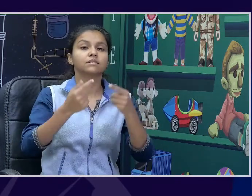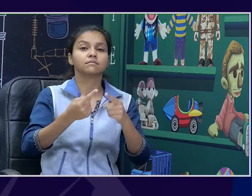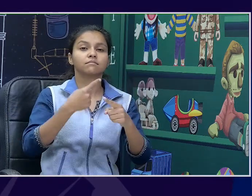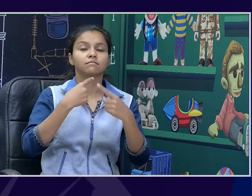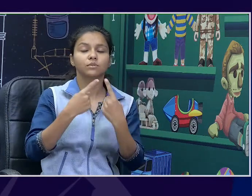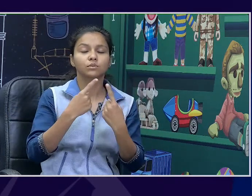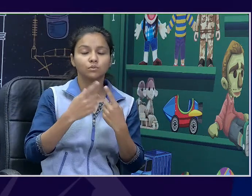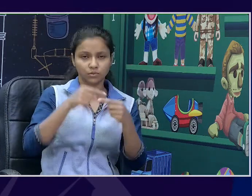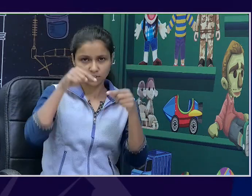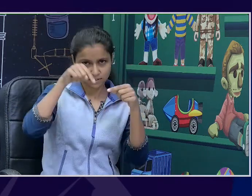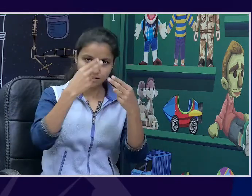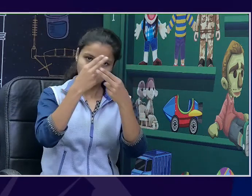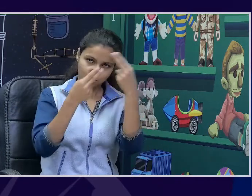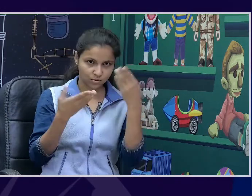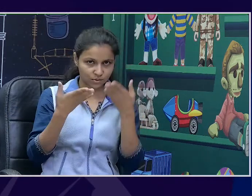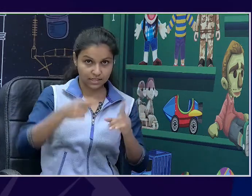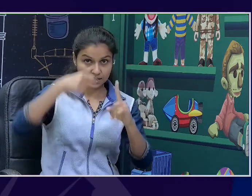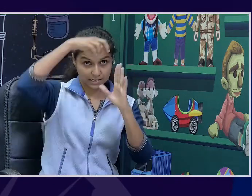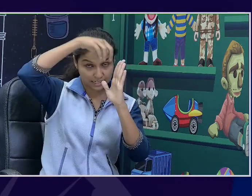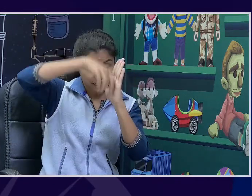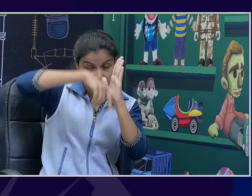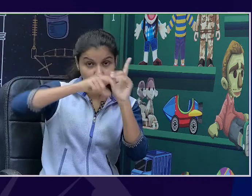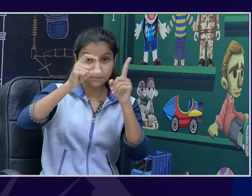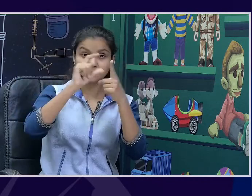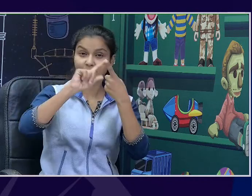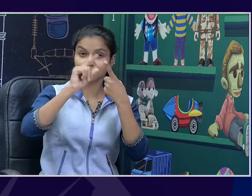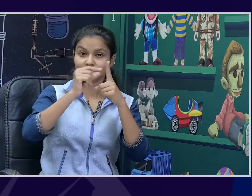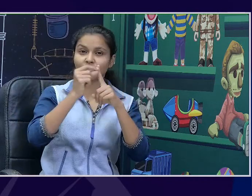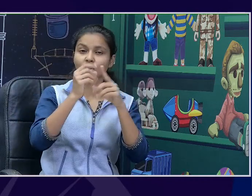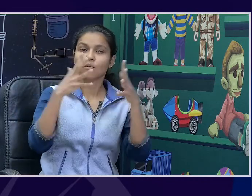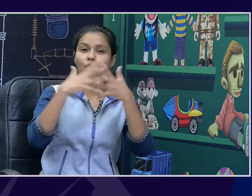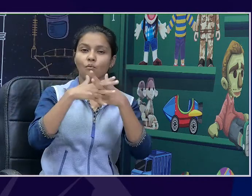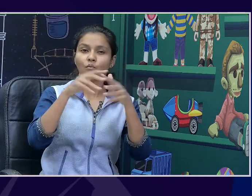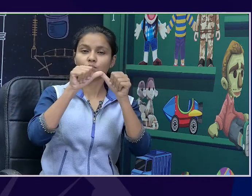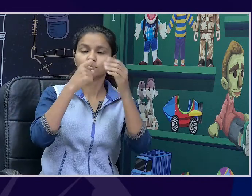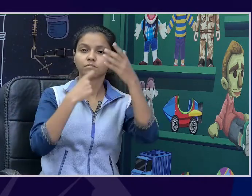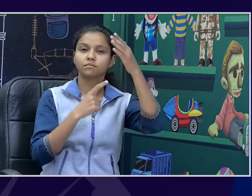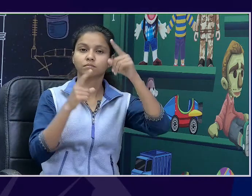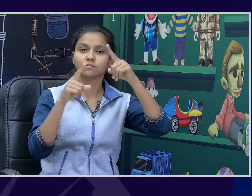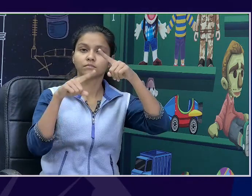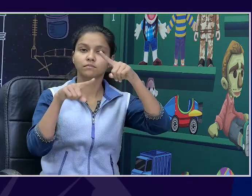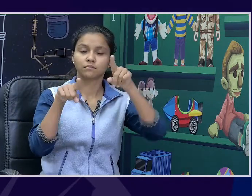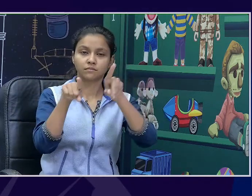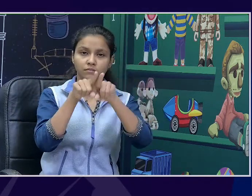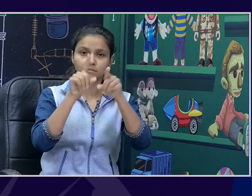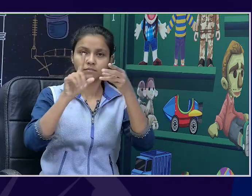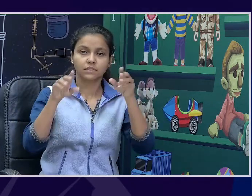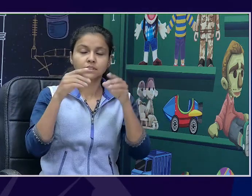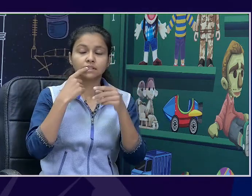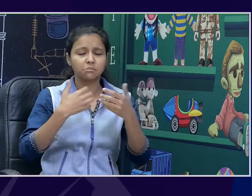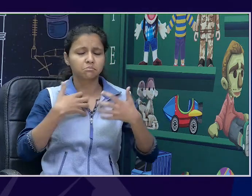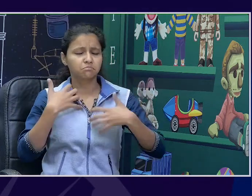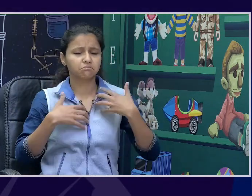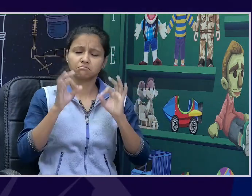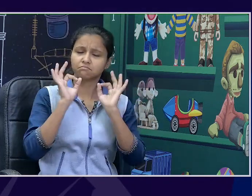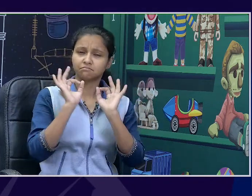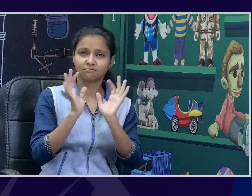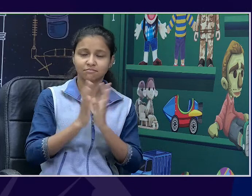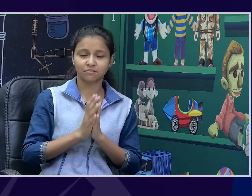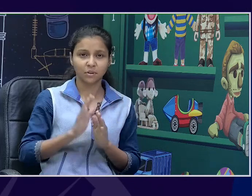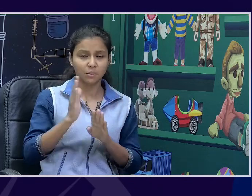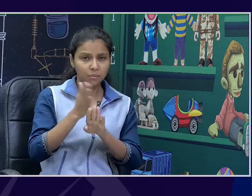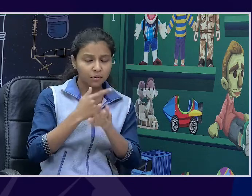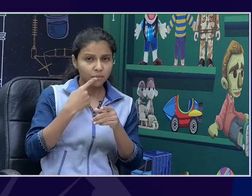discuss today is a story. That is deep water. Yes. And this title itself a very interesting title, sir. What yes, exactly so this is? Before